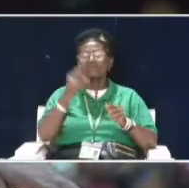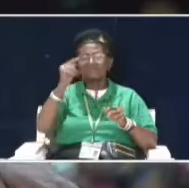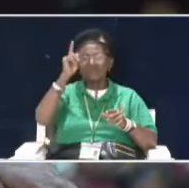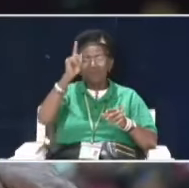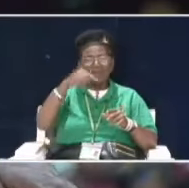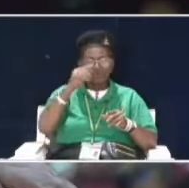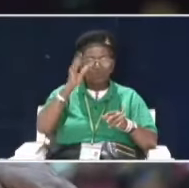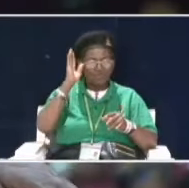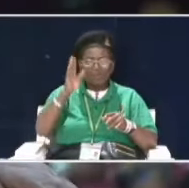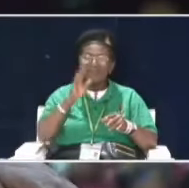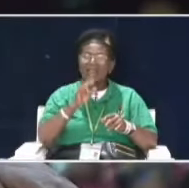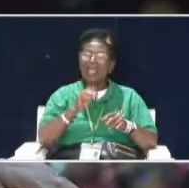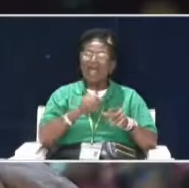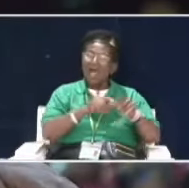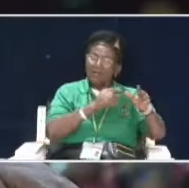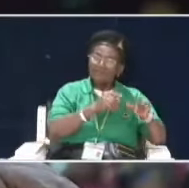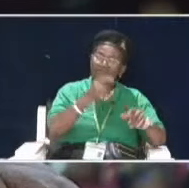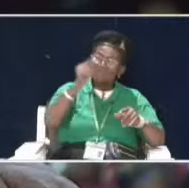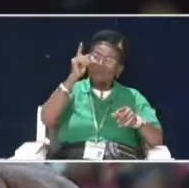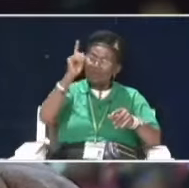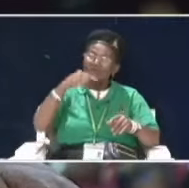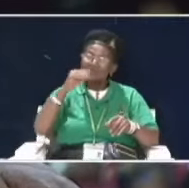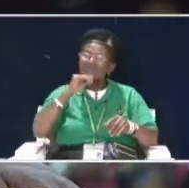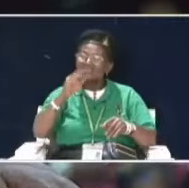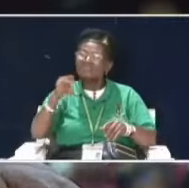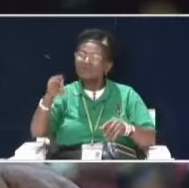be hunting those who are hunting them.